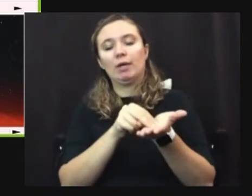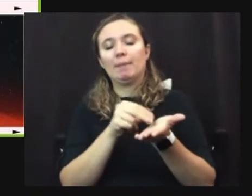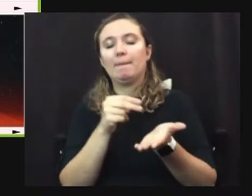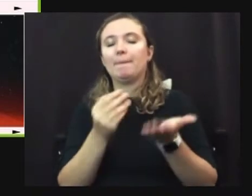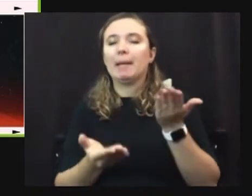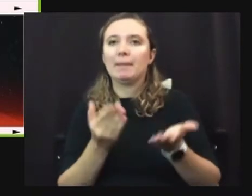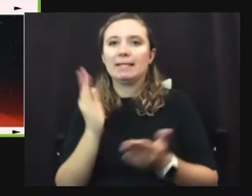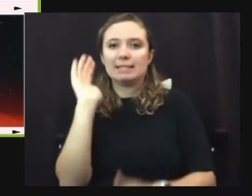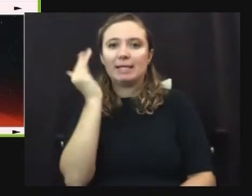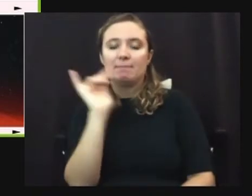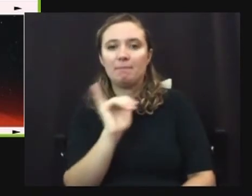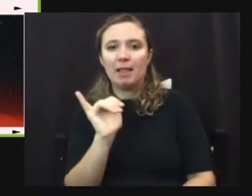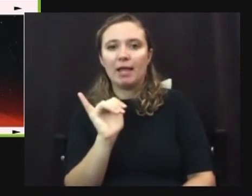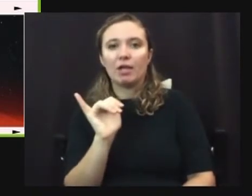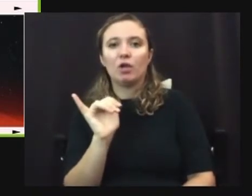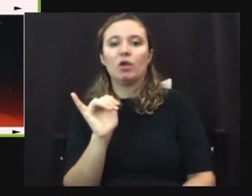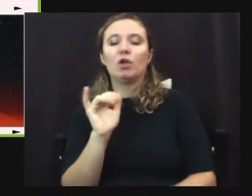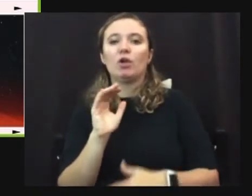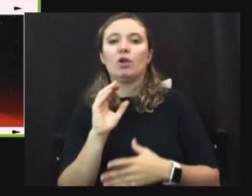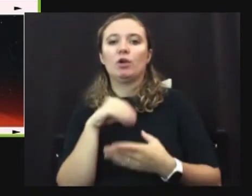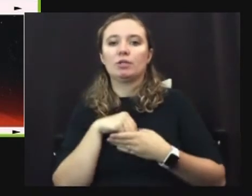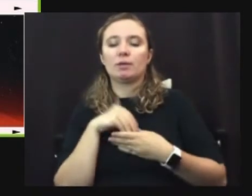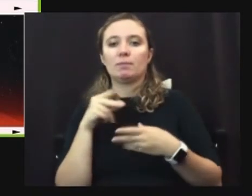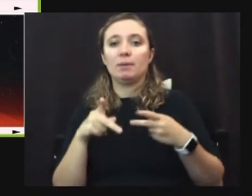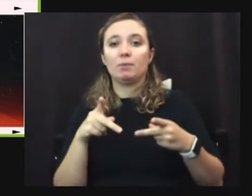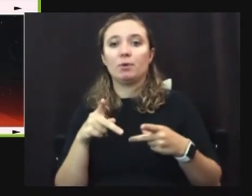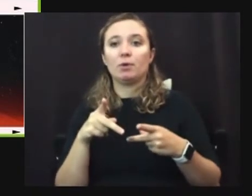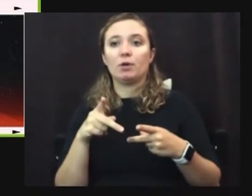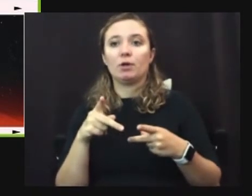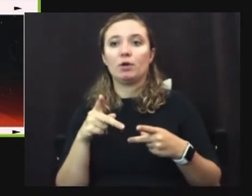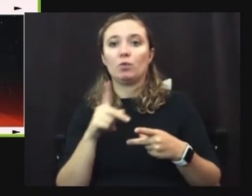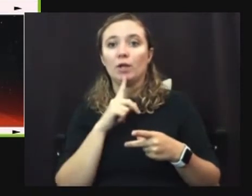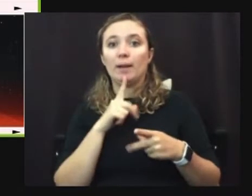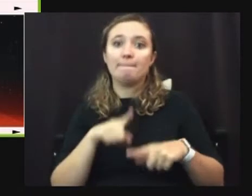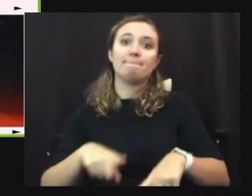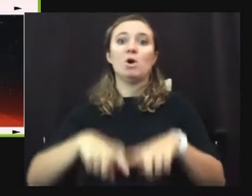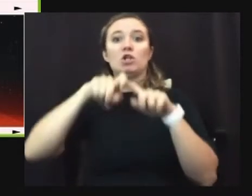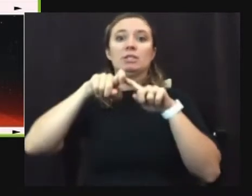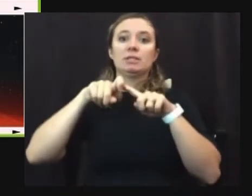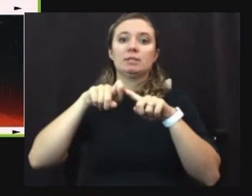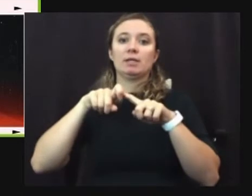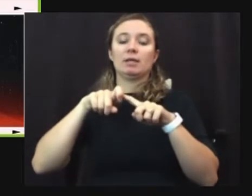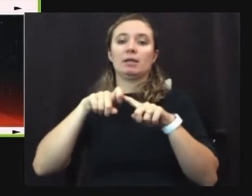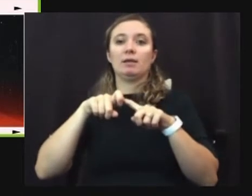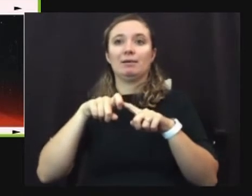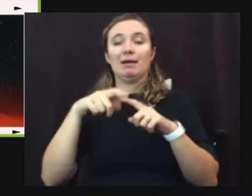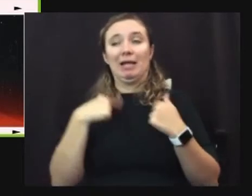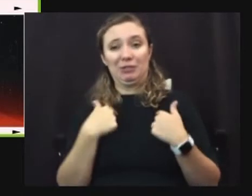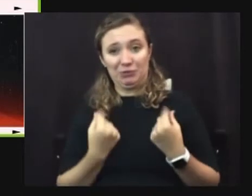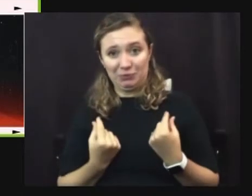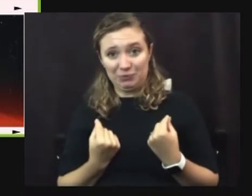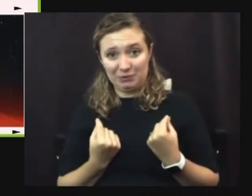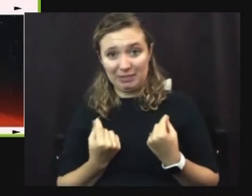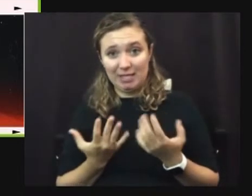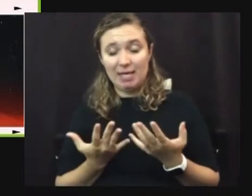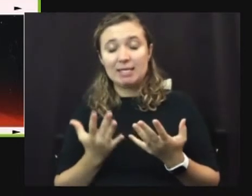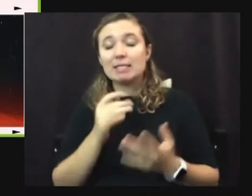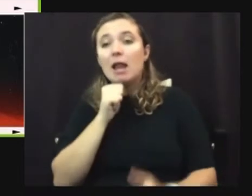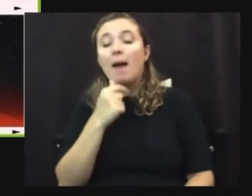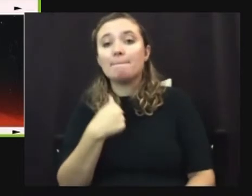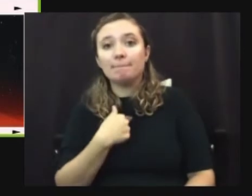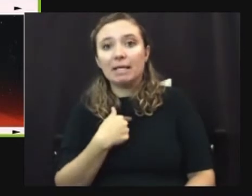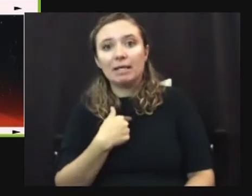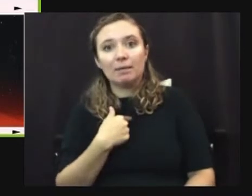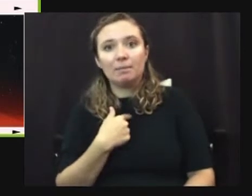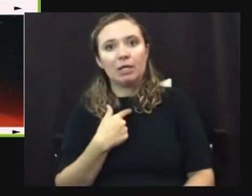are making dramatic pauses a lot. I do that. That is not me being dramatic.